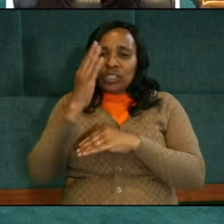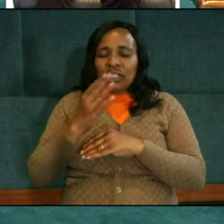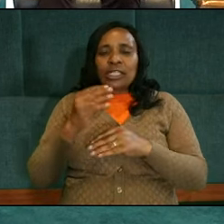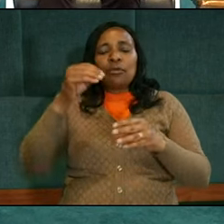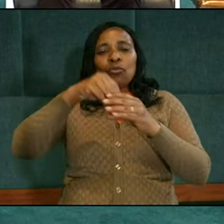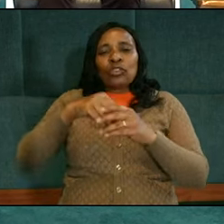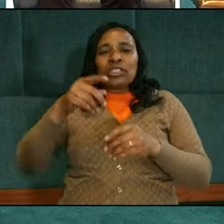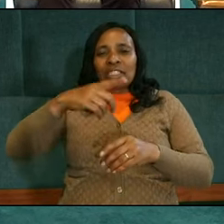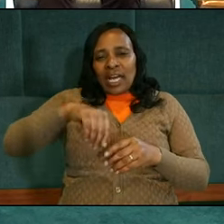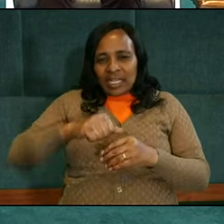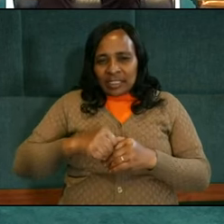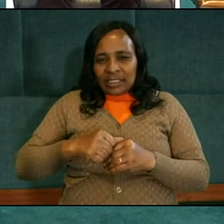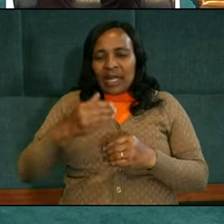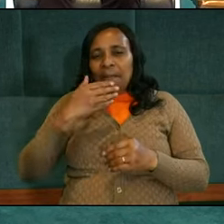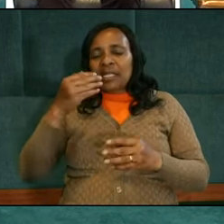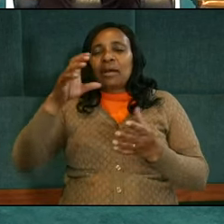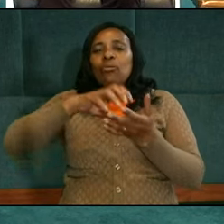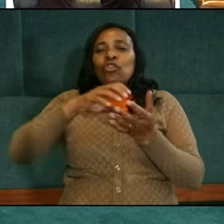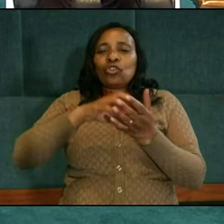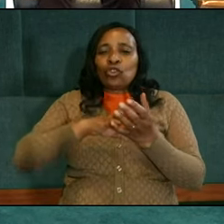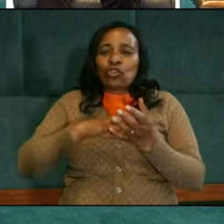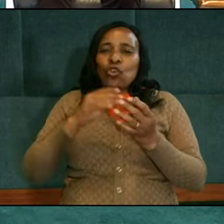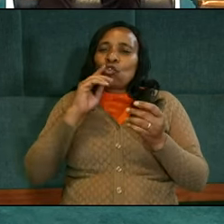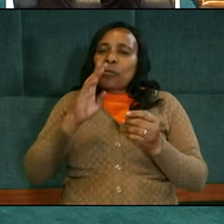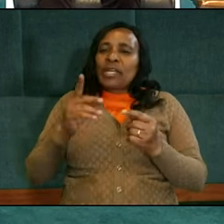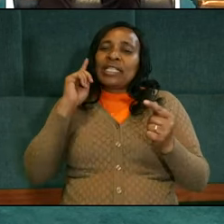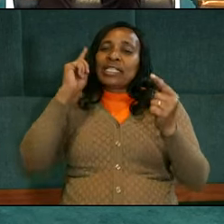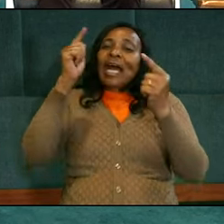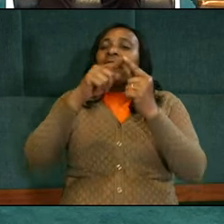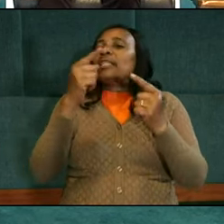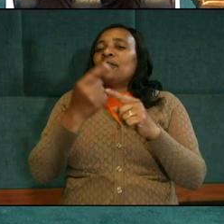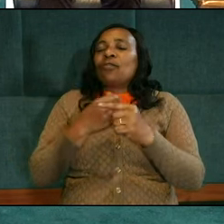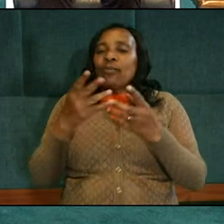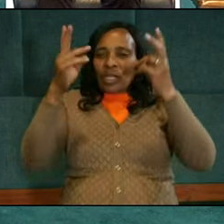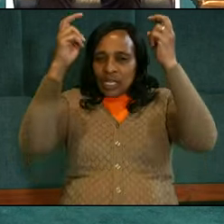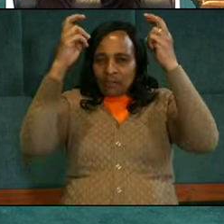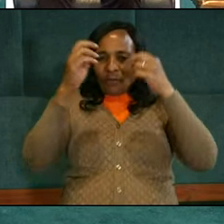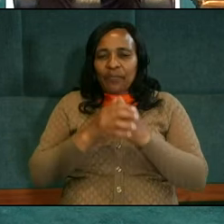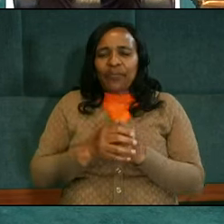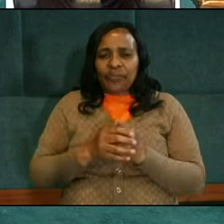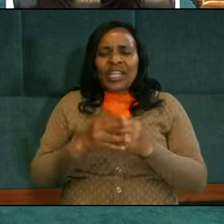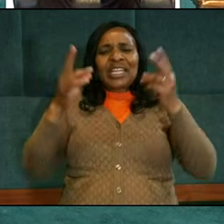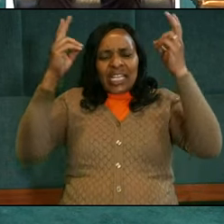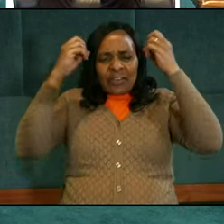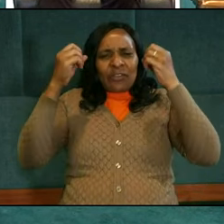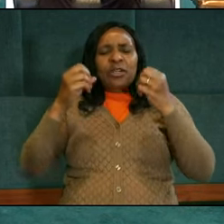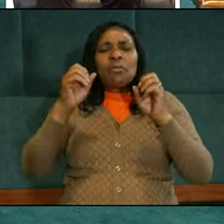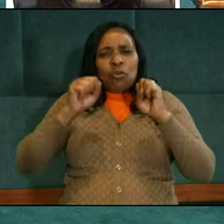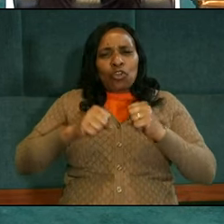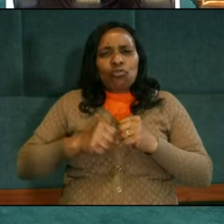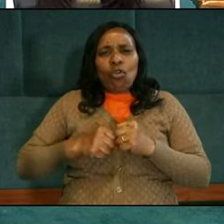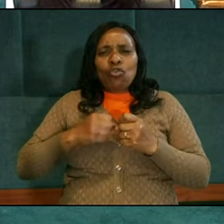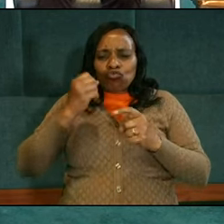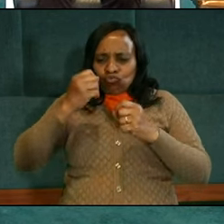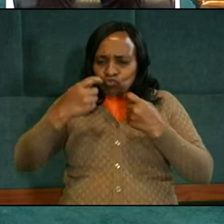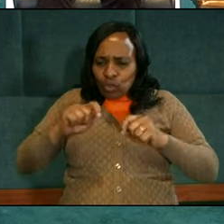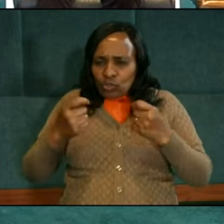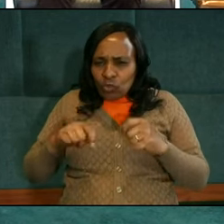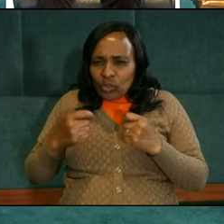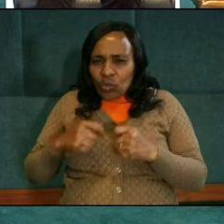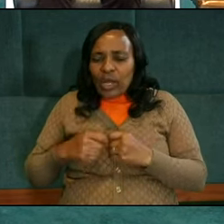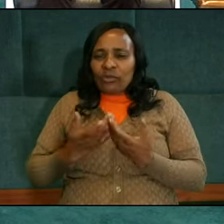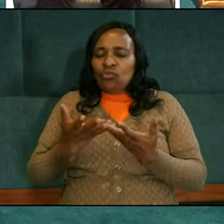be targets of temptations by Satan. Mm-hmm. So Satan will actually tempt us more if we are fully committed to